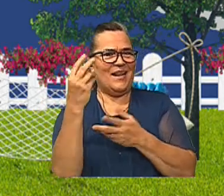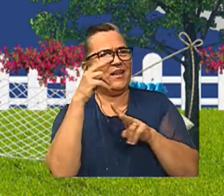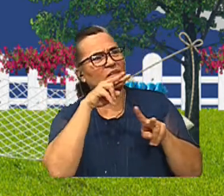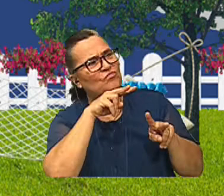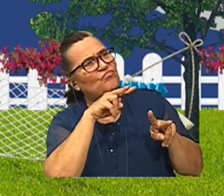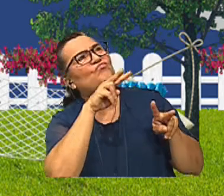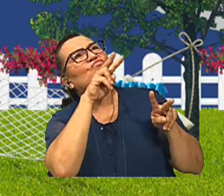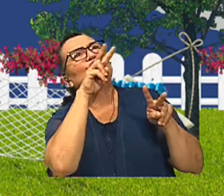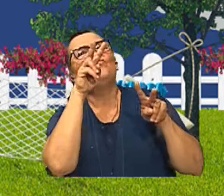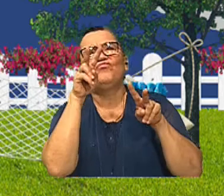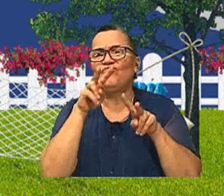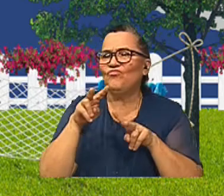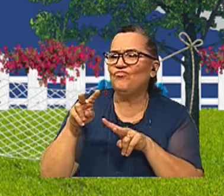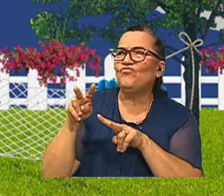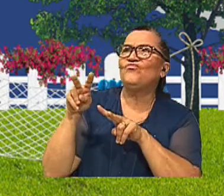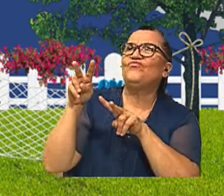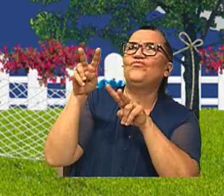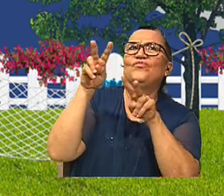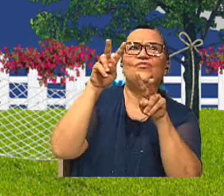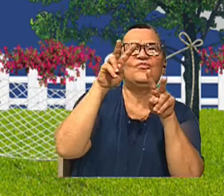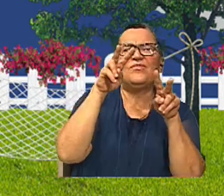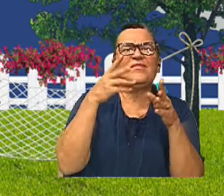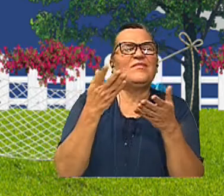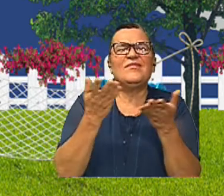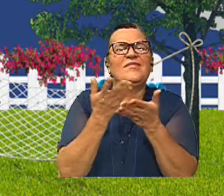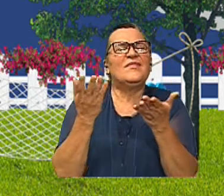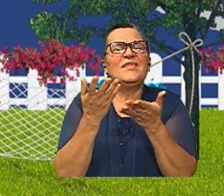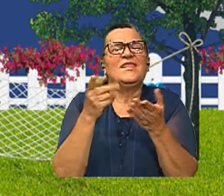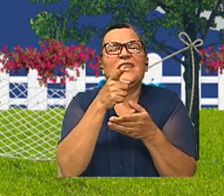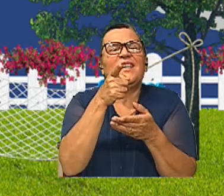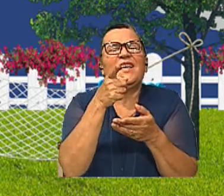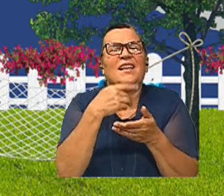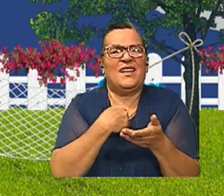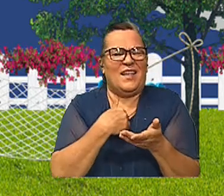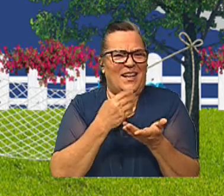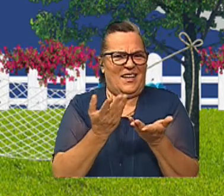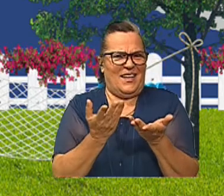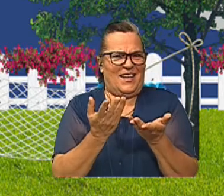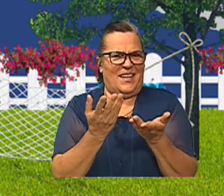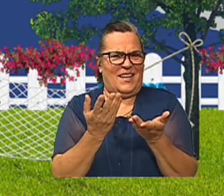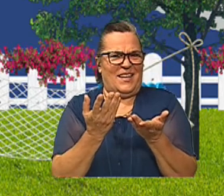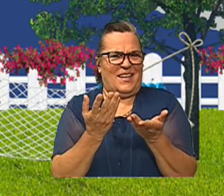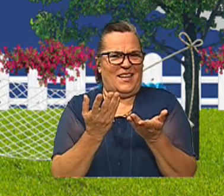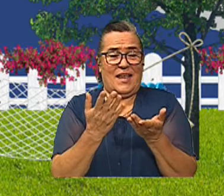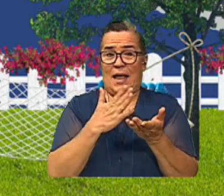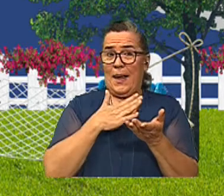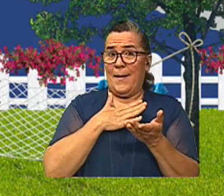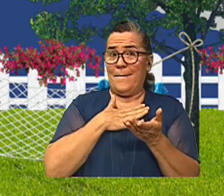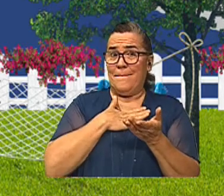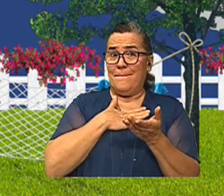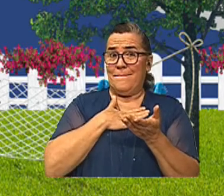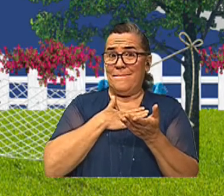around. What do you have? In my case,